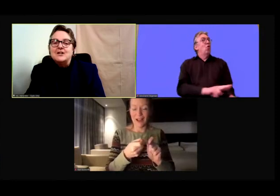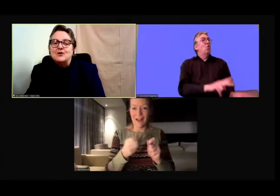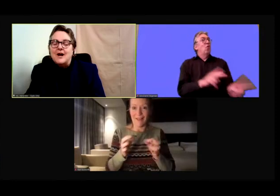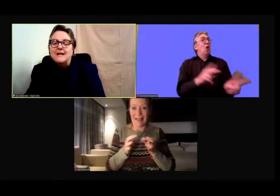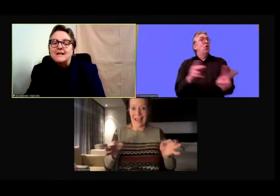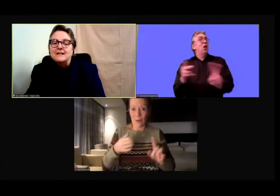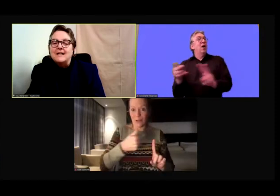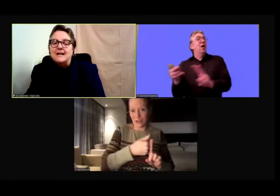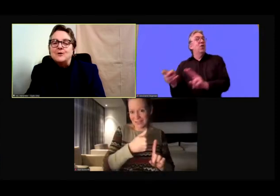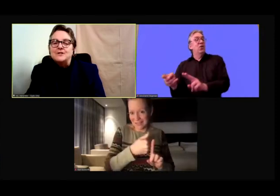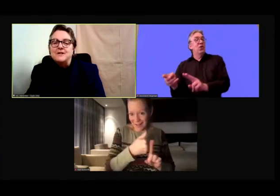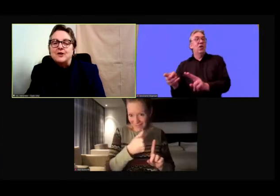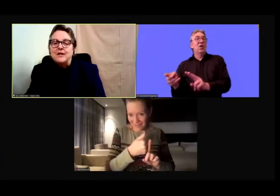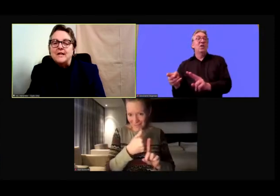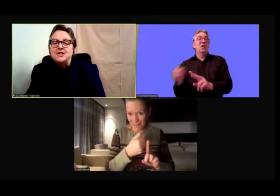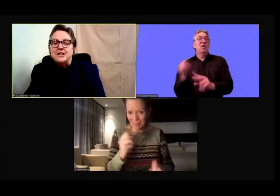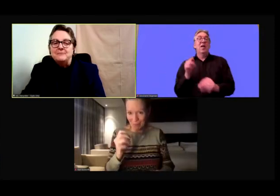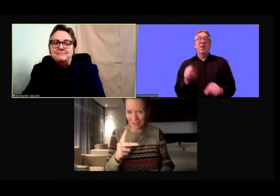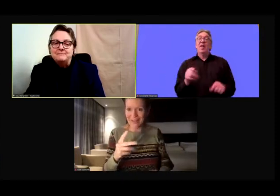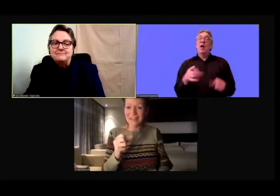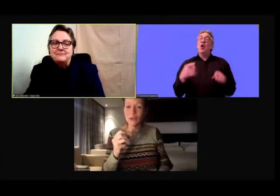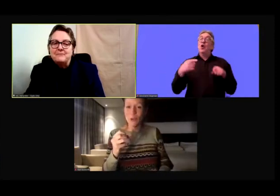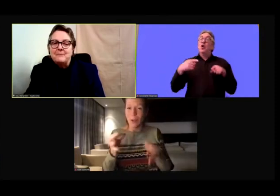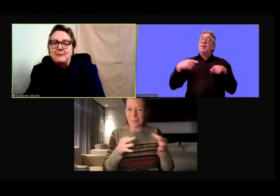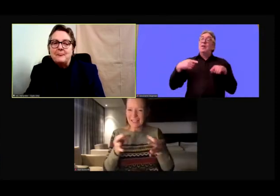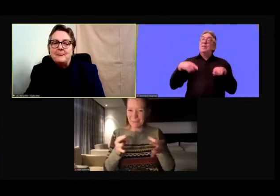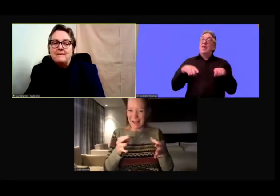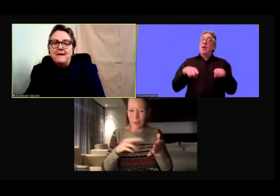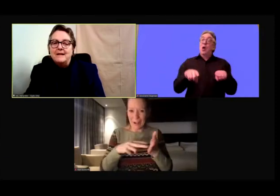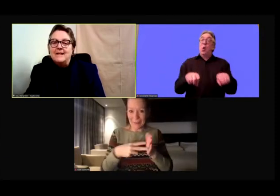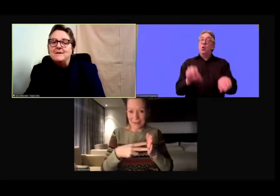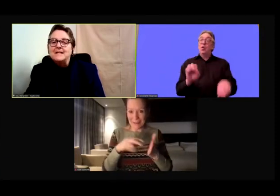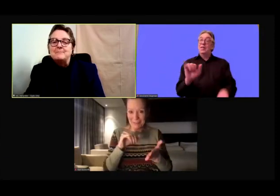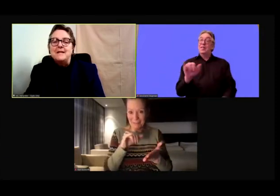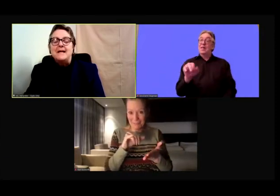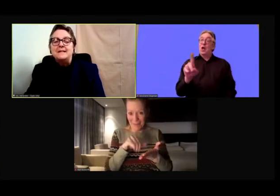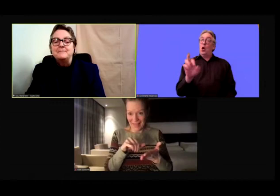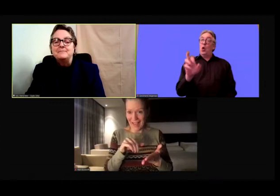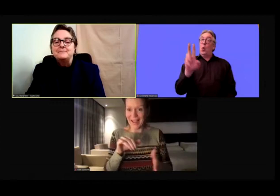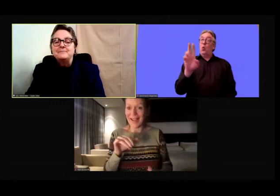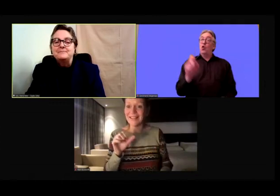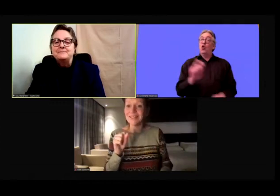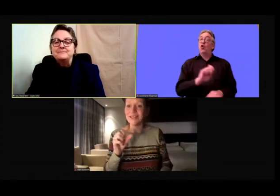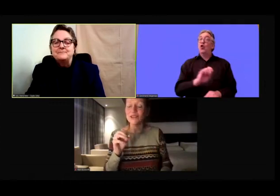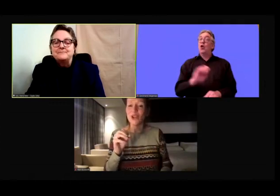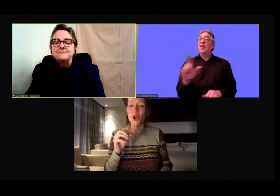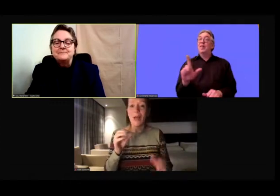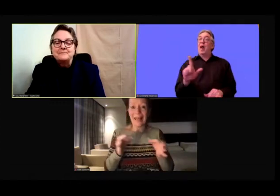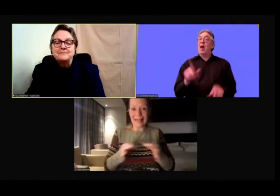in synchronic language variation. Let me explain.